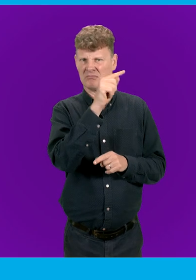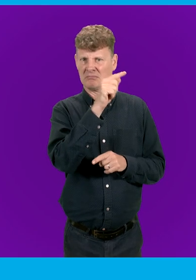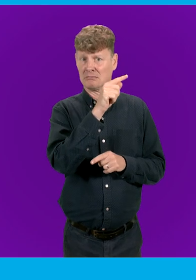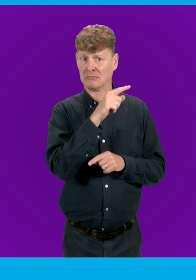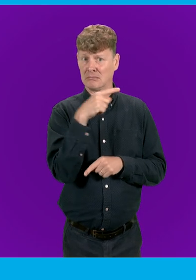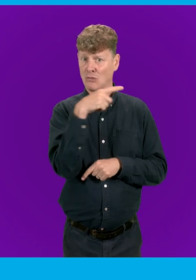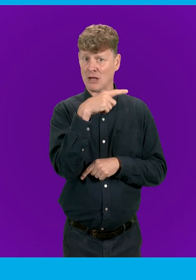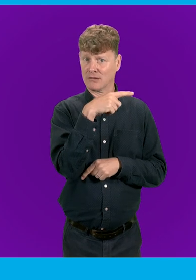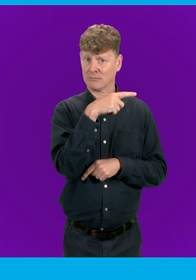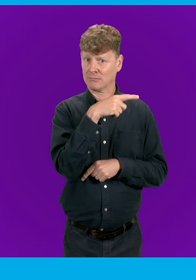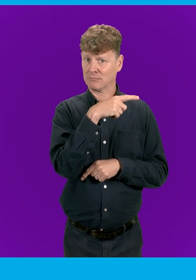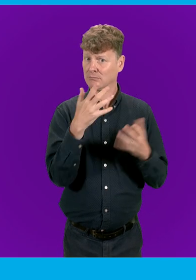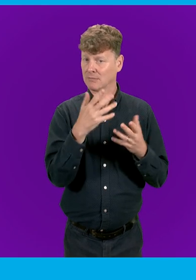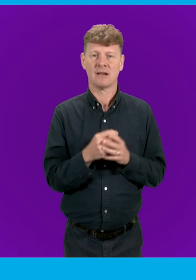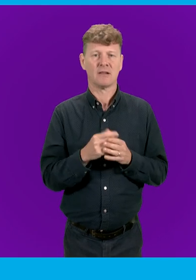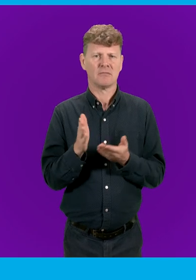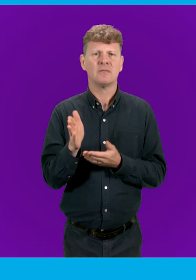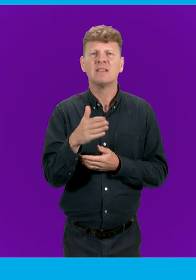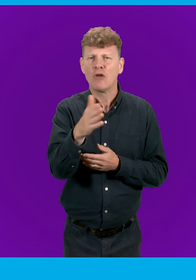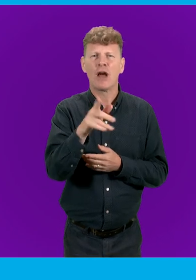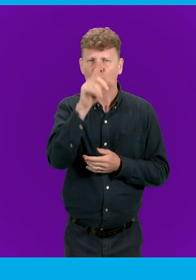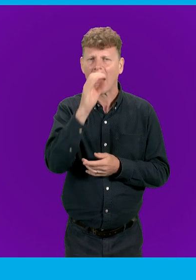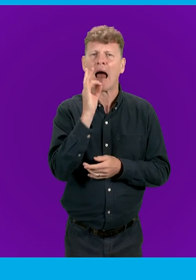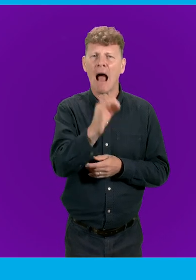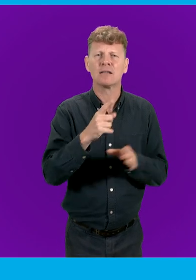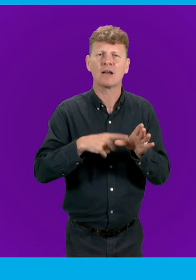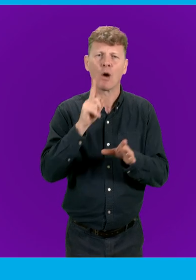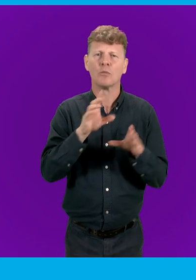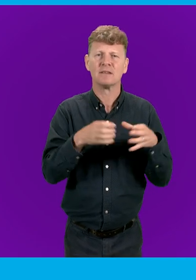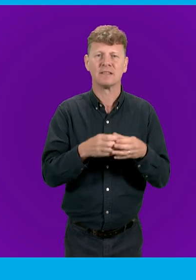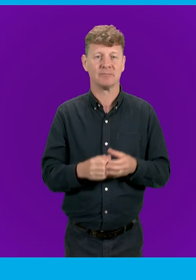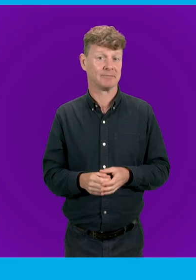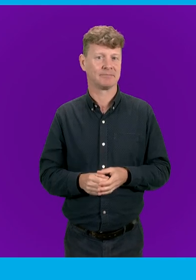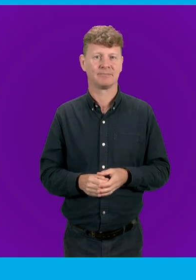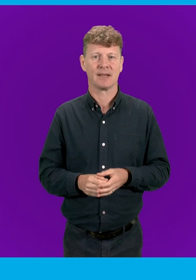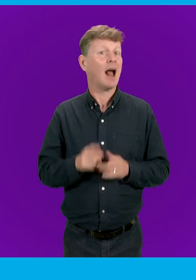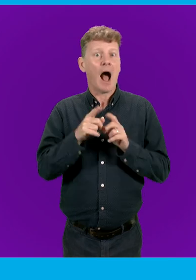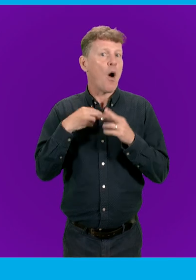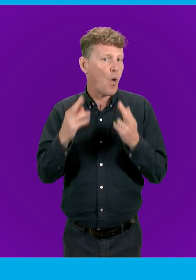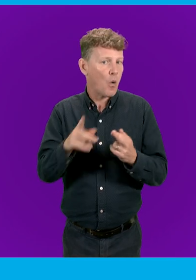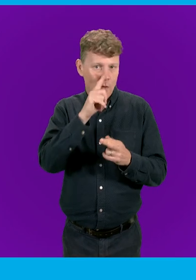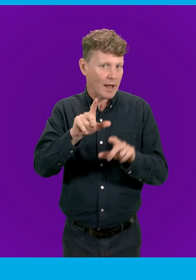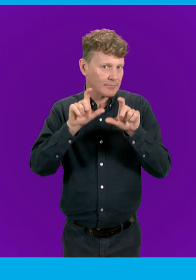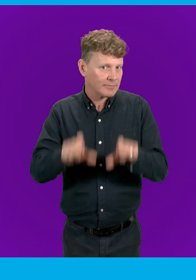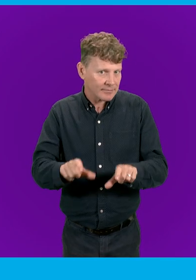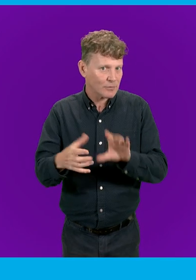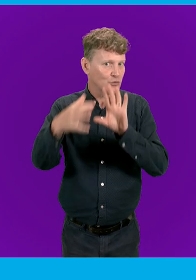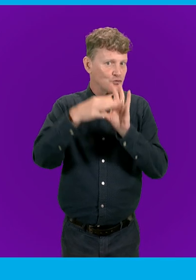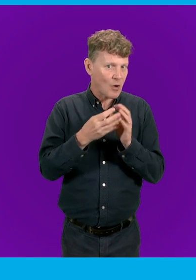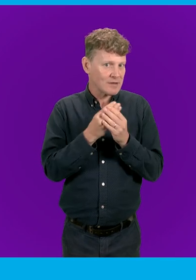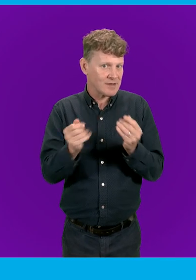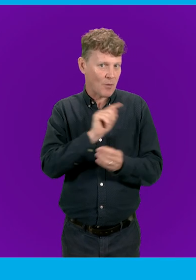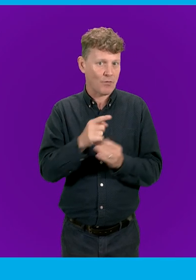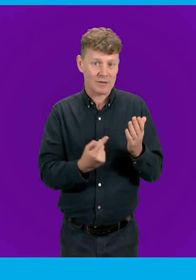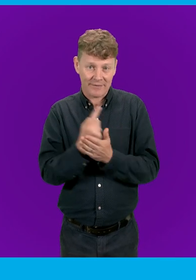it here. We can get directions if you ask the Young Women's team to where that is. So I do hope that you're able to stick around and join us at some of those